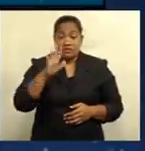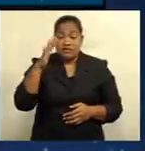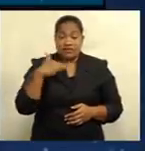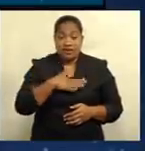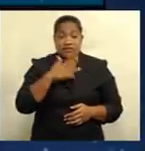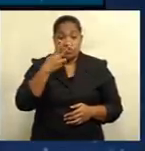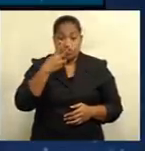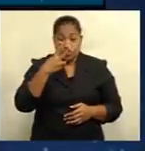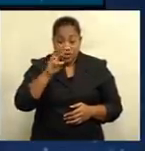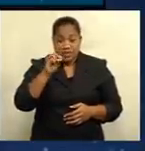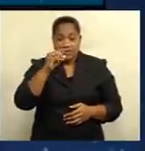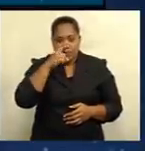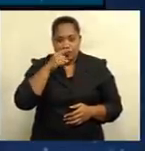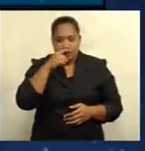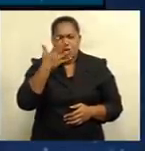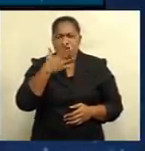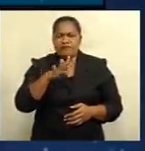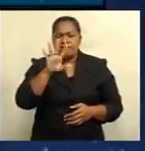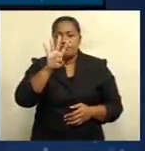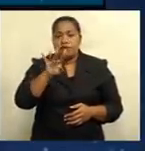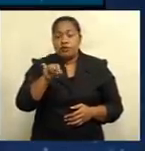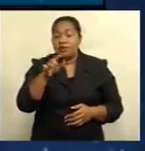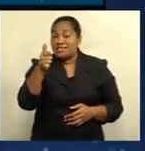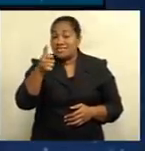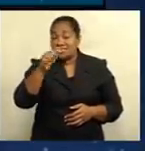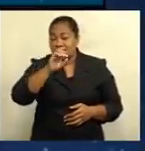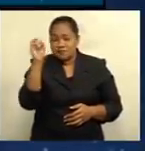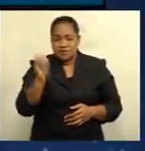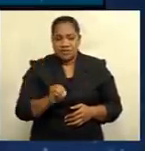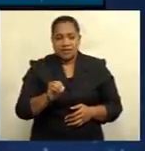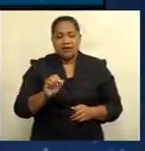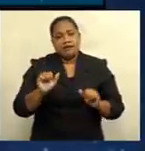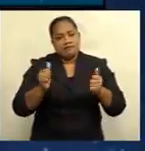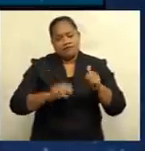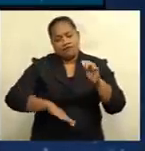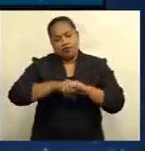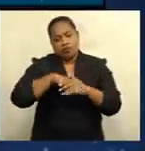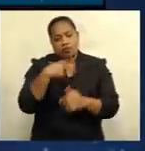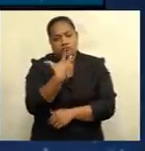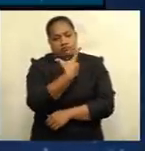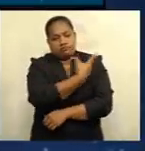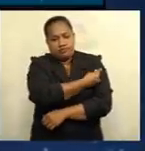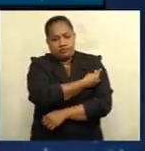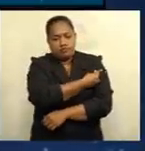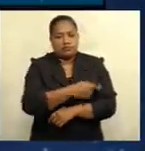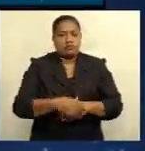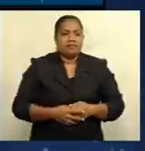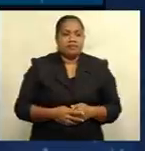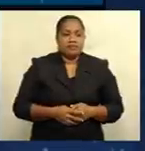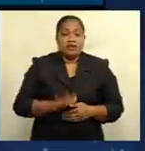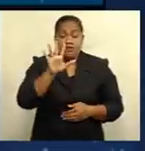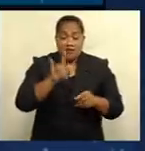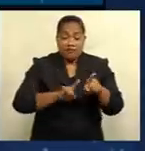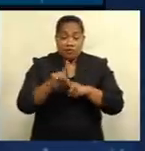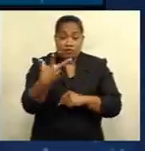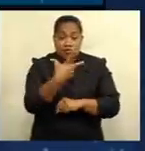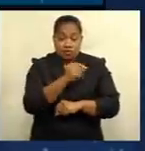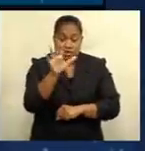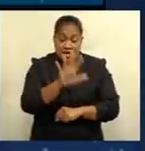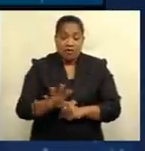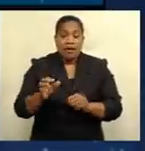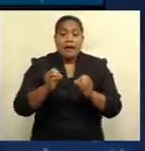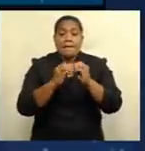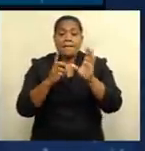320,520 people, or 54.6%, have been fully vaccinated. The 5 most vaccinated areas are Mba,